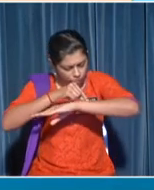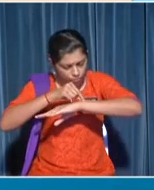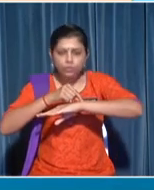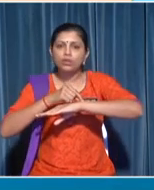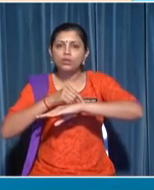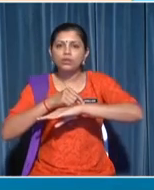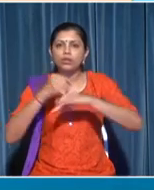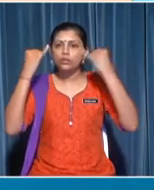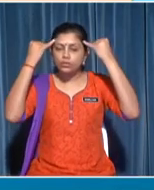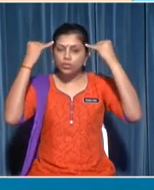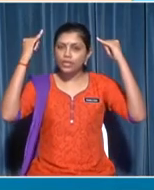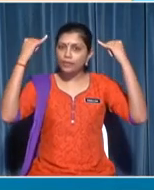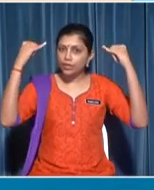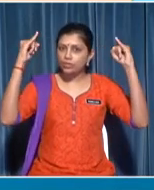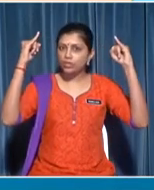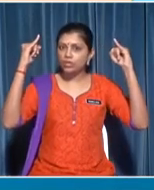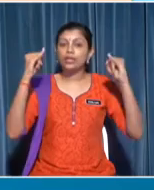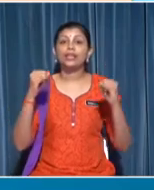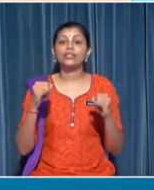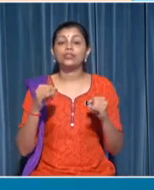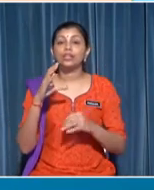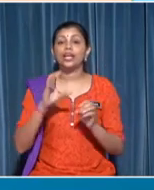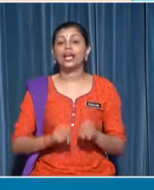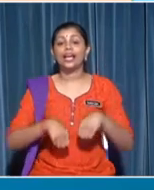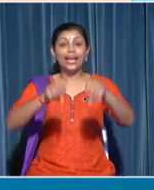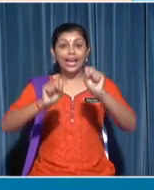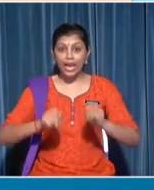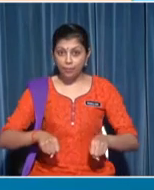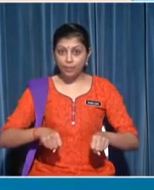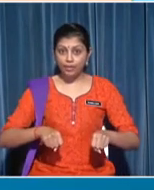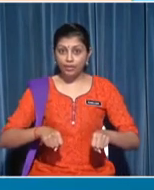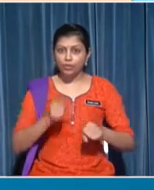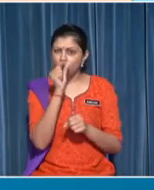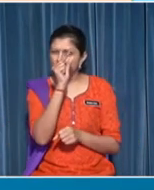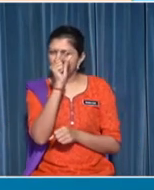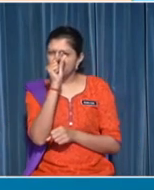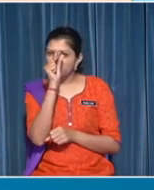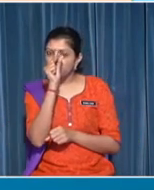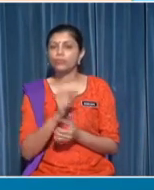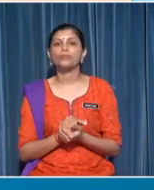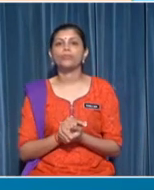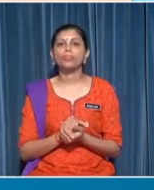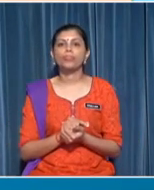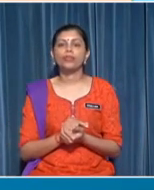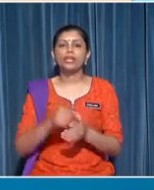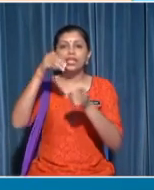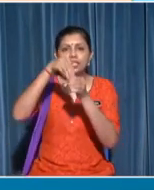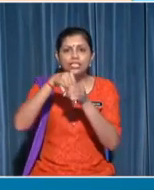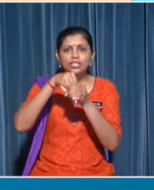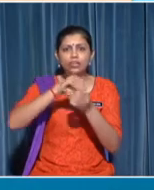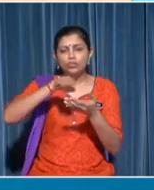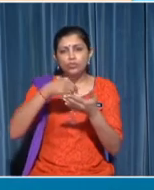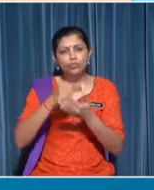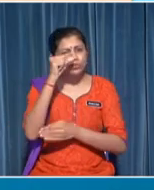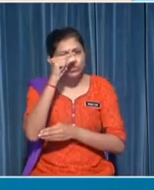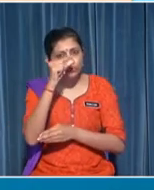the strands on our carpet. Each villus contains blood vessels and a